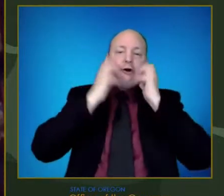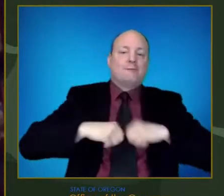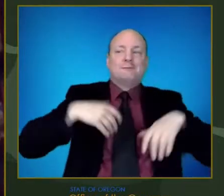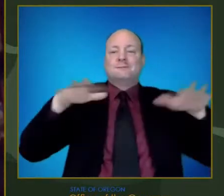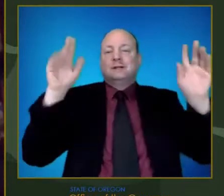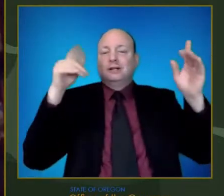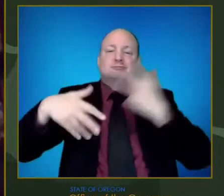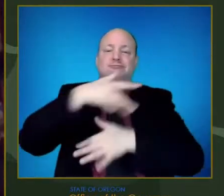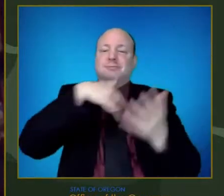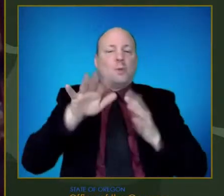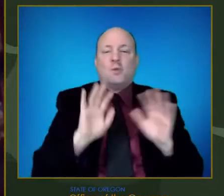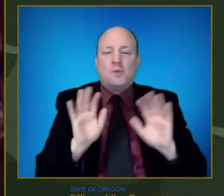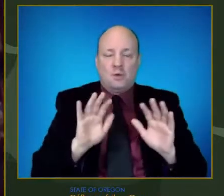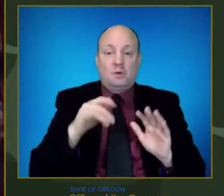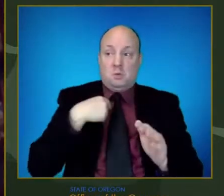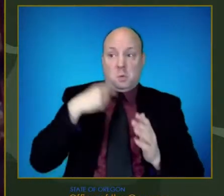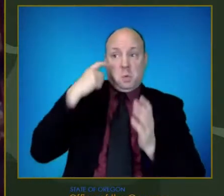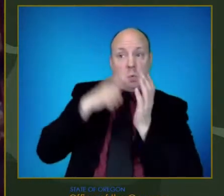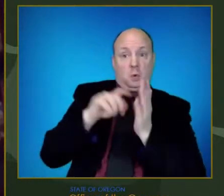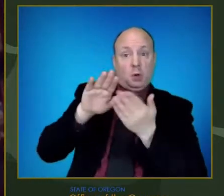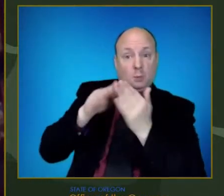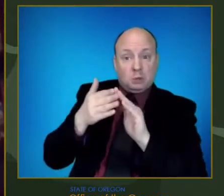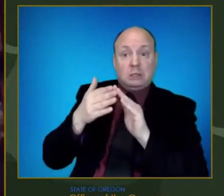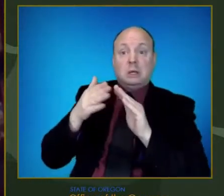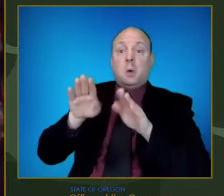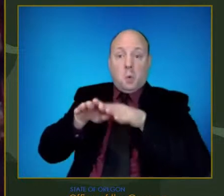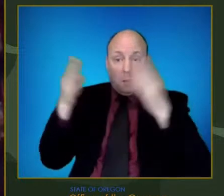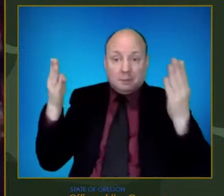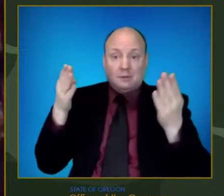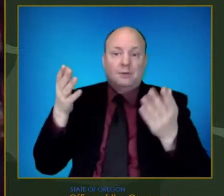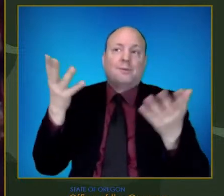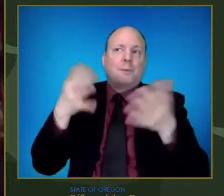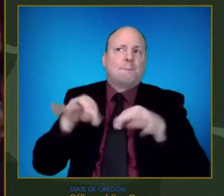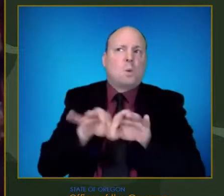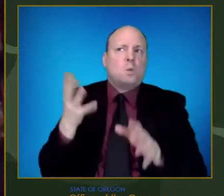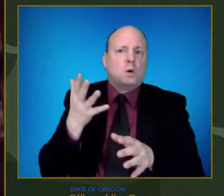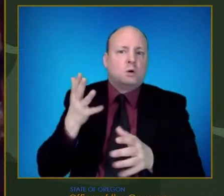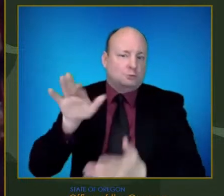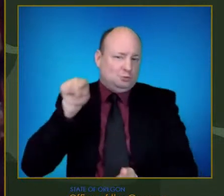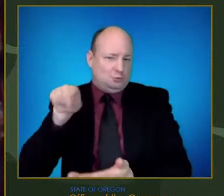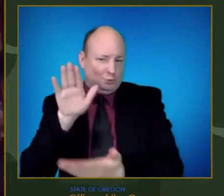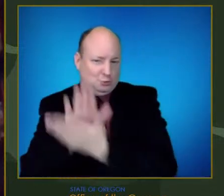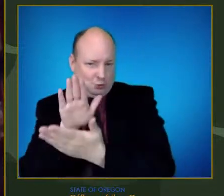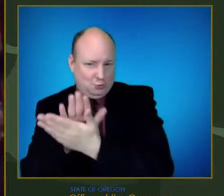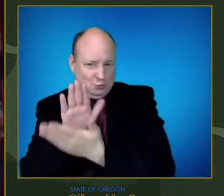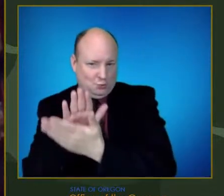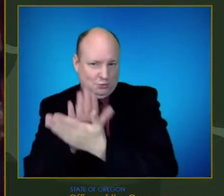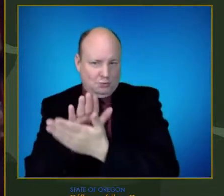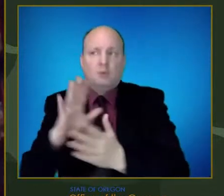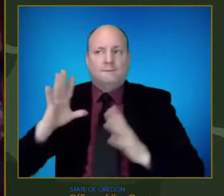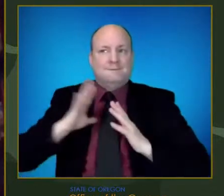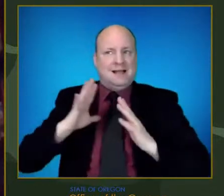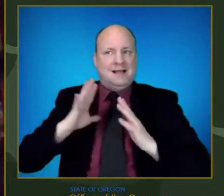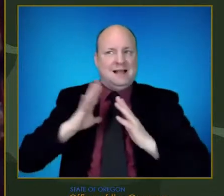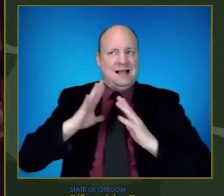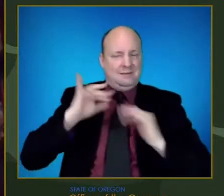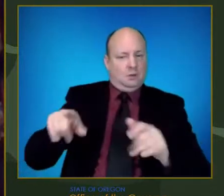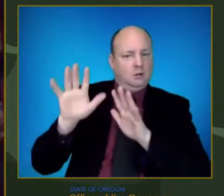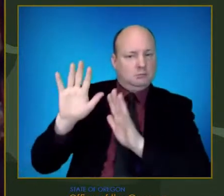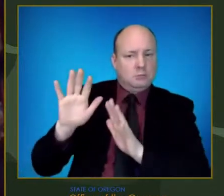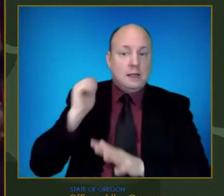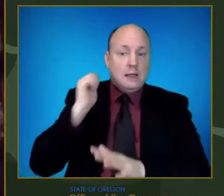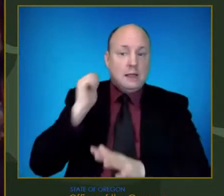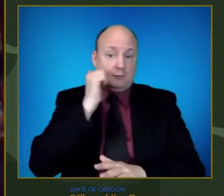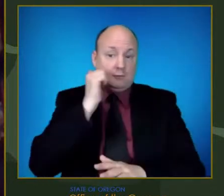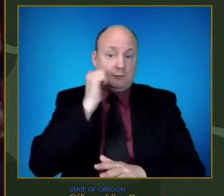a return to in-person classroom instruction in schools across Oregon. Declines in daily cases and in positive testing for COVID-19